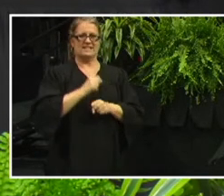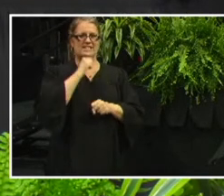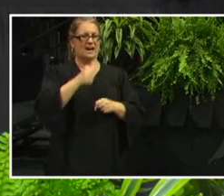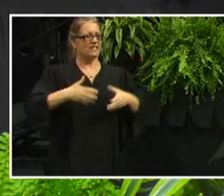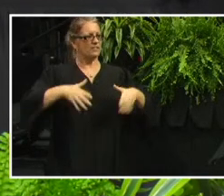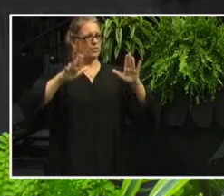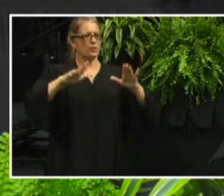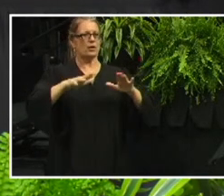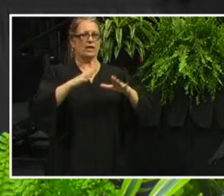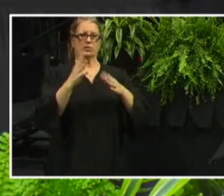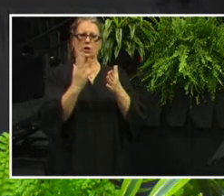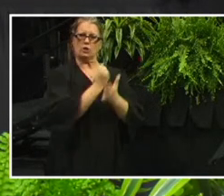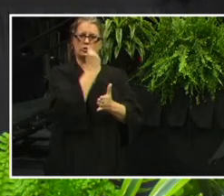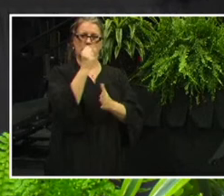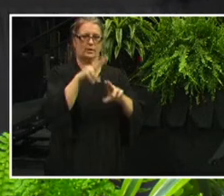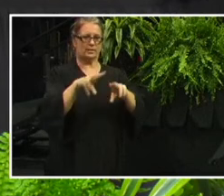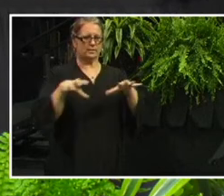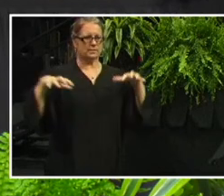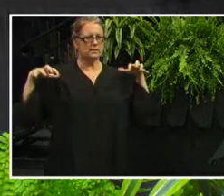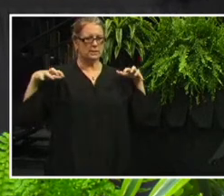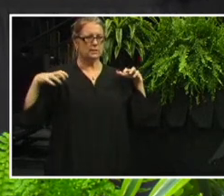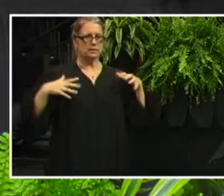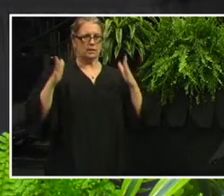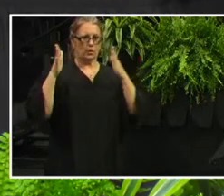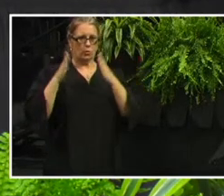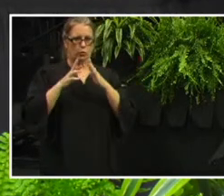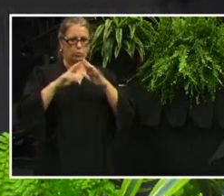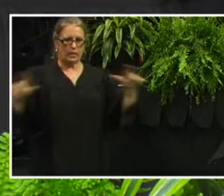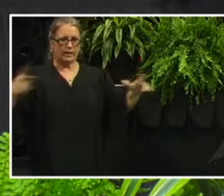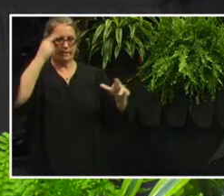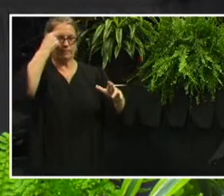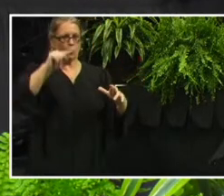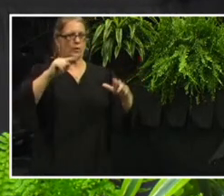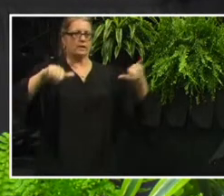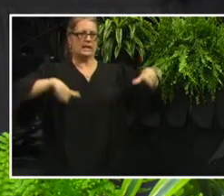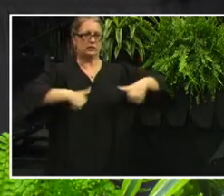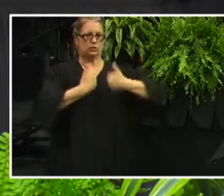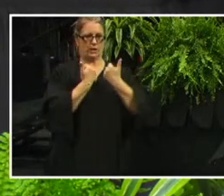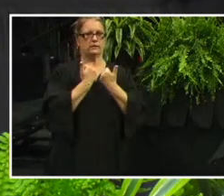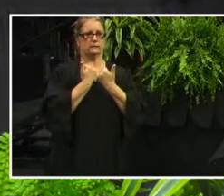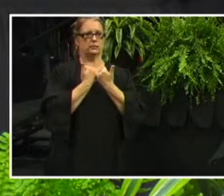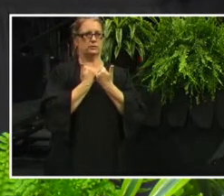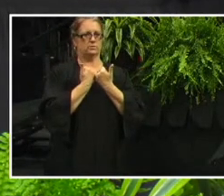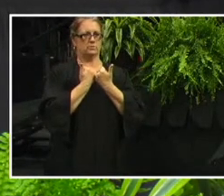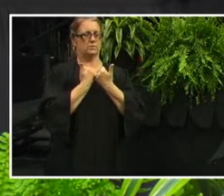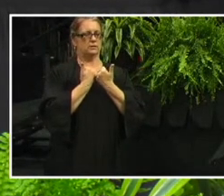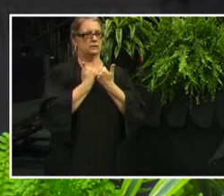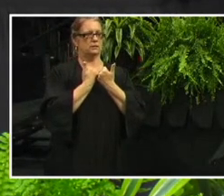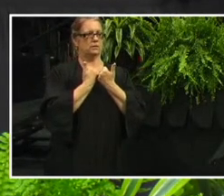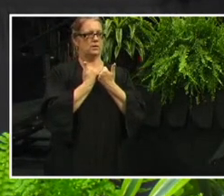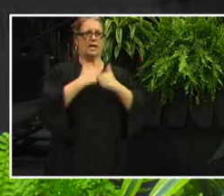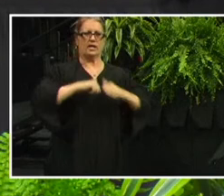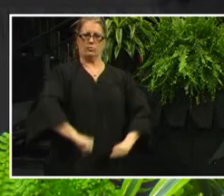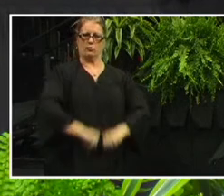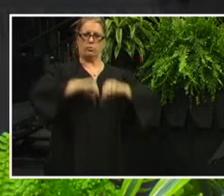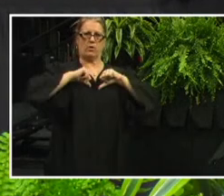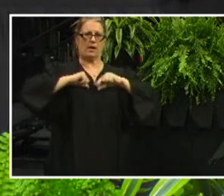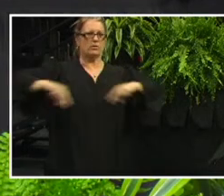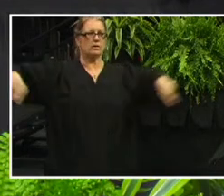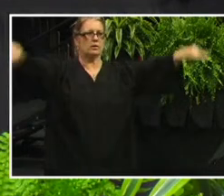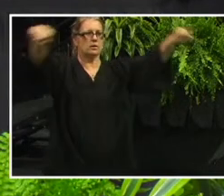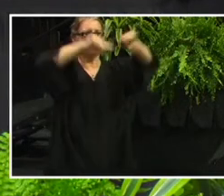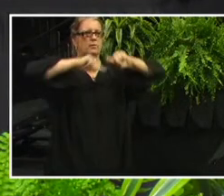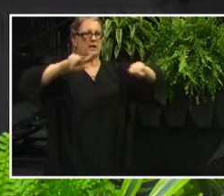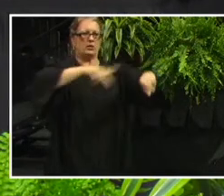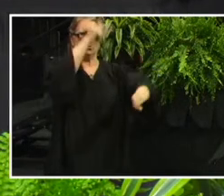seat at this ceremony and have prepared you for your next challenges. I'm exceedingly proud to have been your